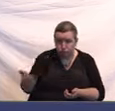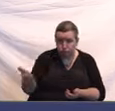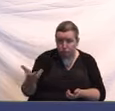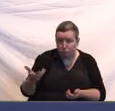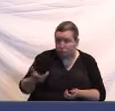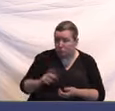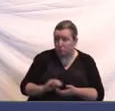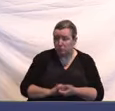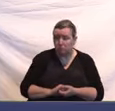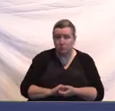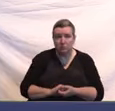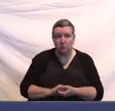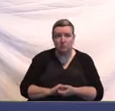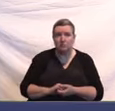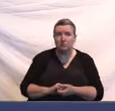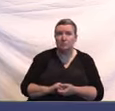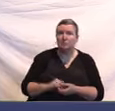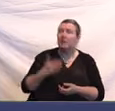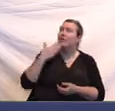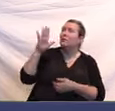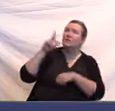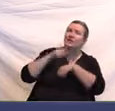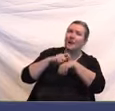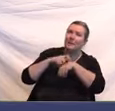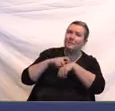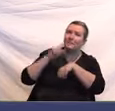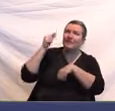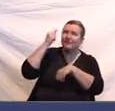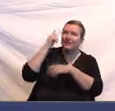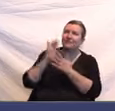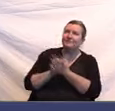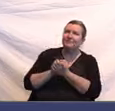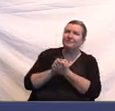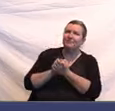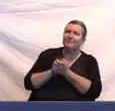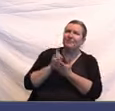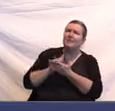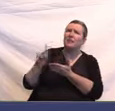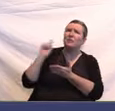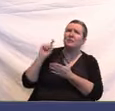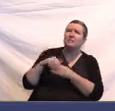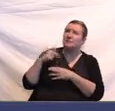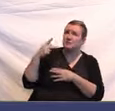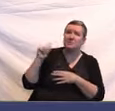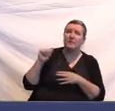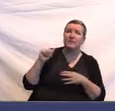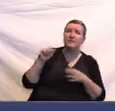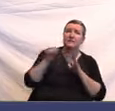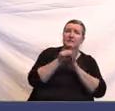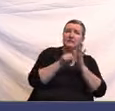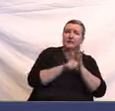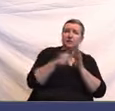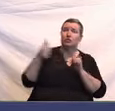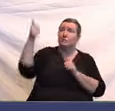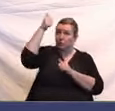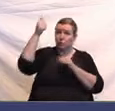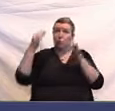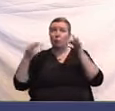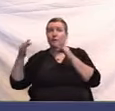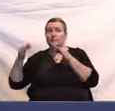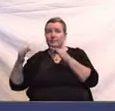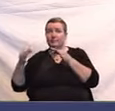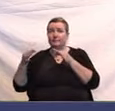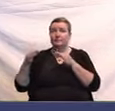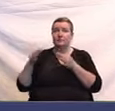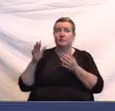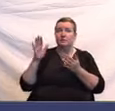Good. How you doing? Thanks for Good, your thanks. time today. Governor, last week in Pennsylvania, the state Supreme Court struck down the school mask mandate imposed